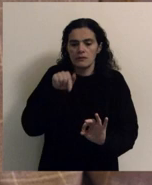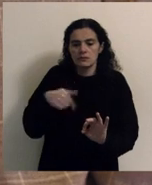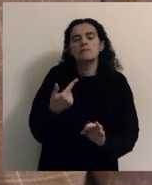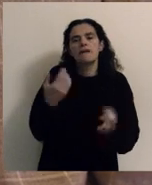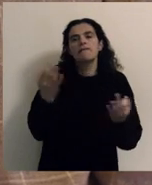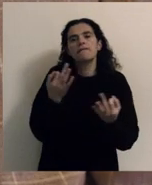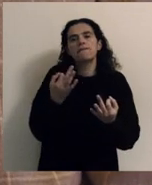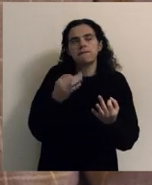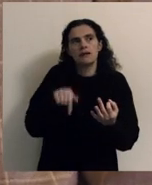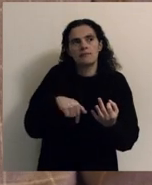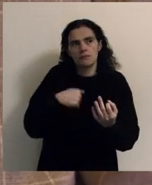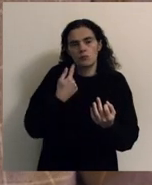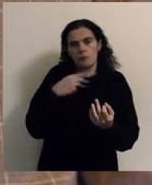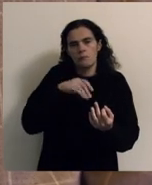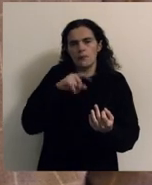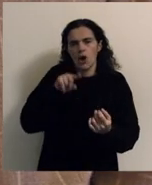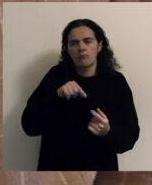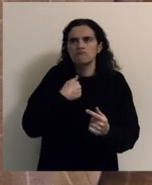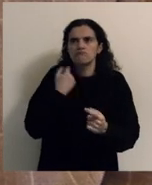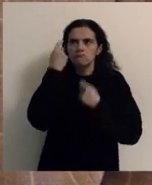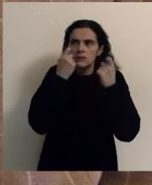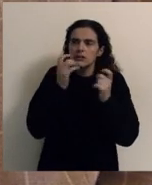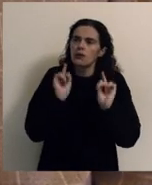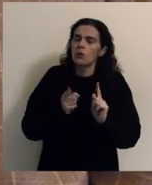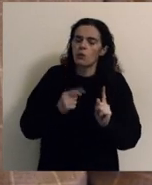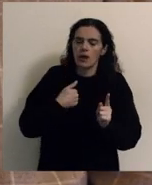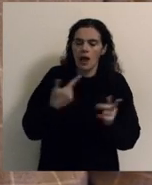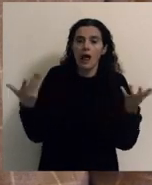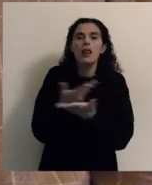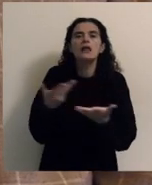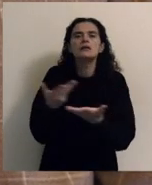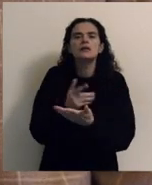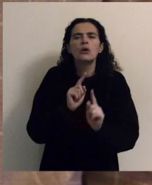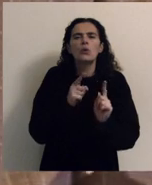in Miró's day, he was thinking about precisely the